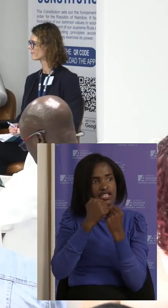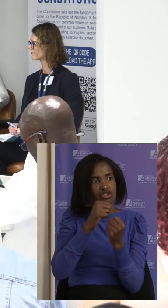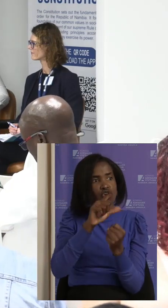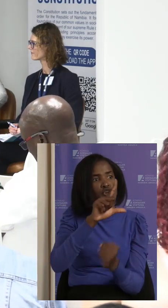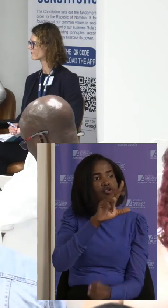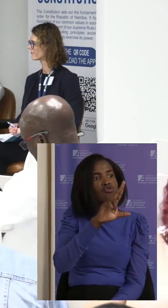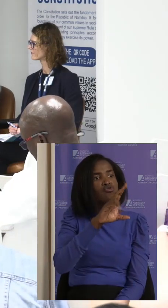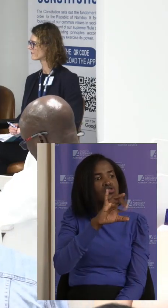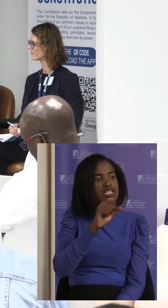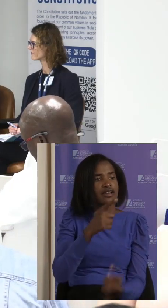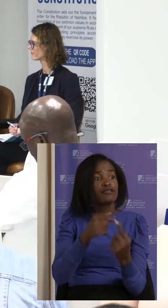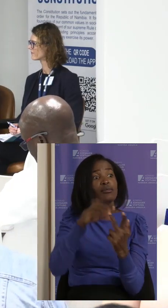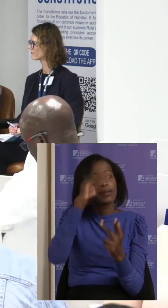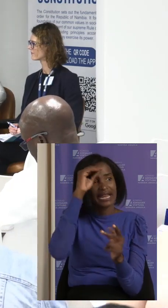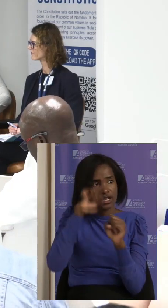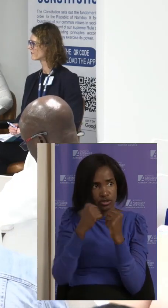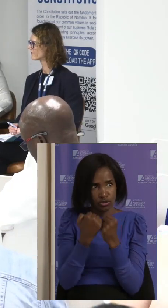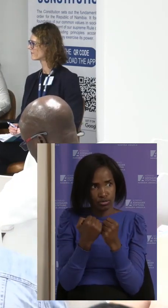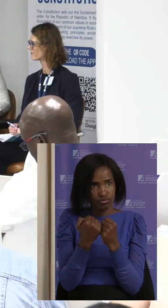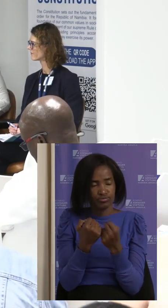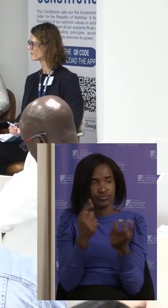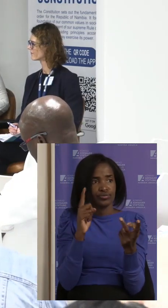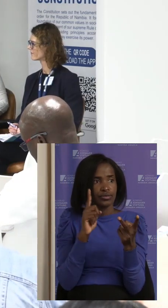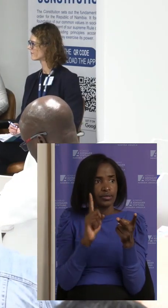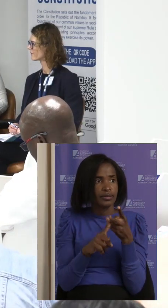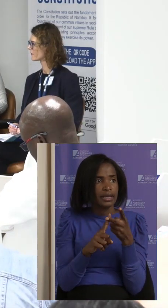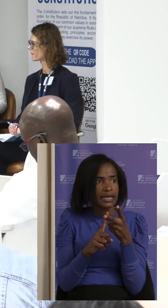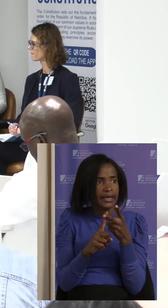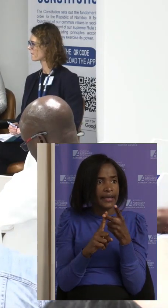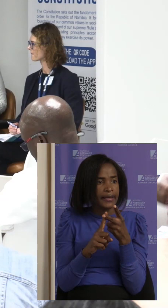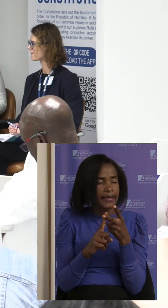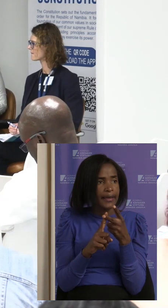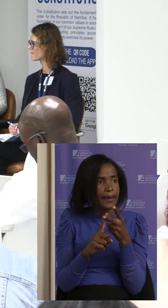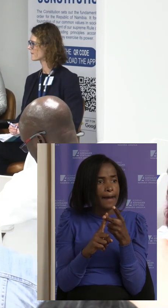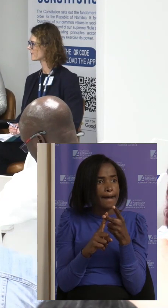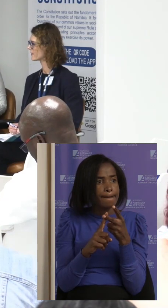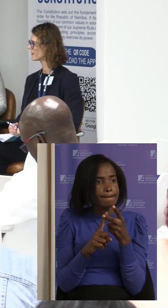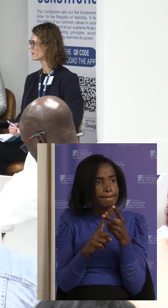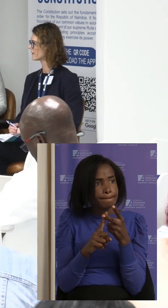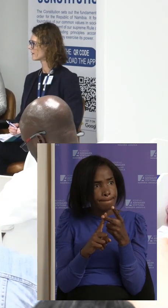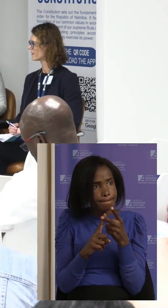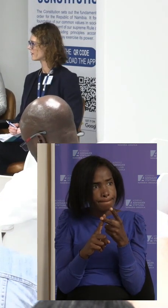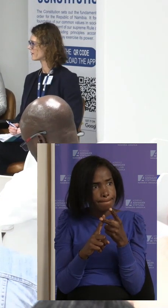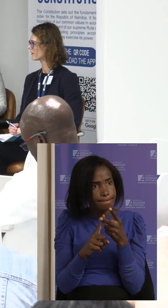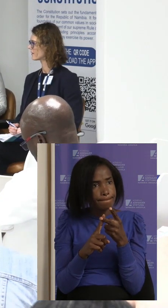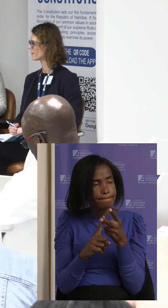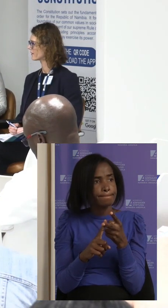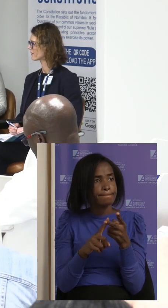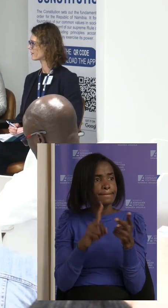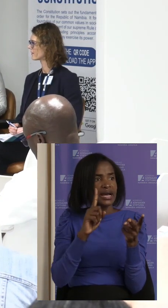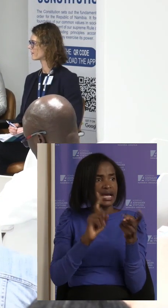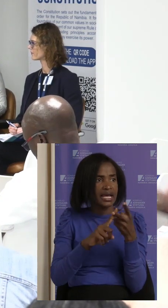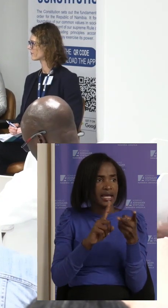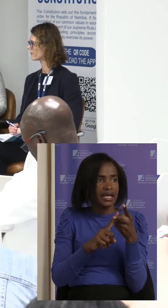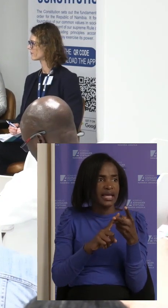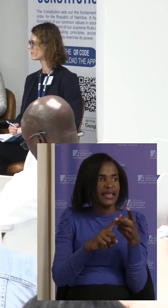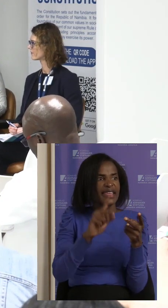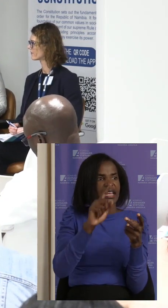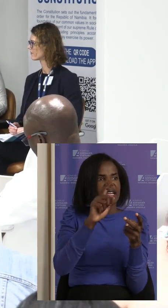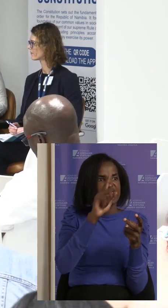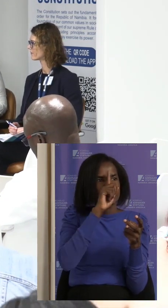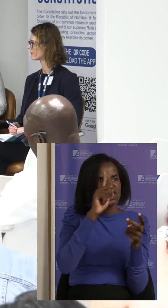make a contribution. And then after that, I think instead of opening questions, we're going to take on the teachers' union, and then we can just open the